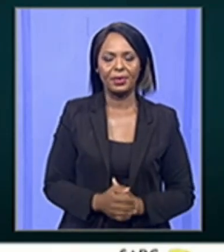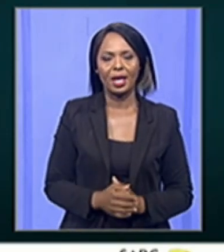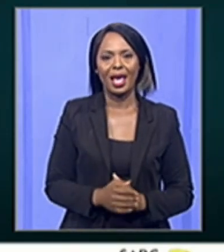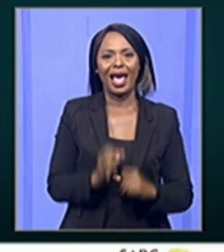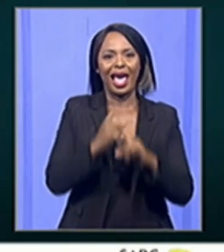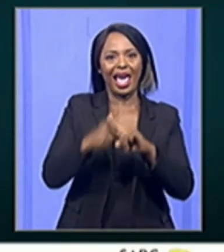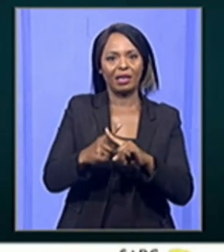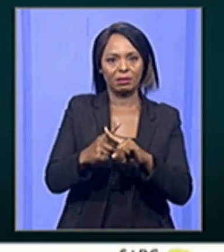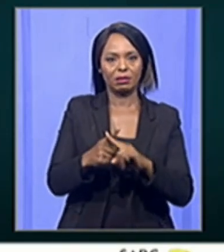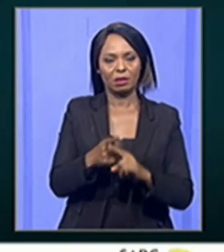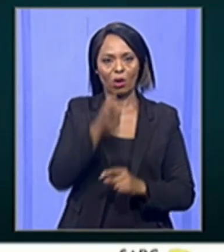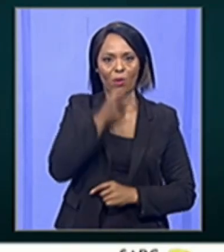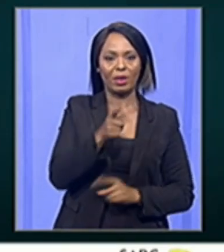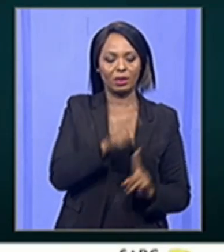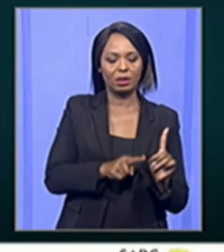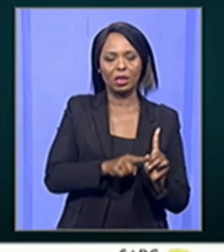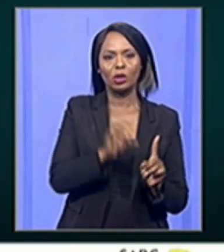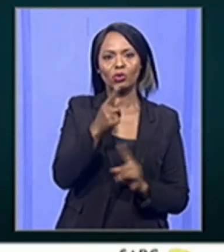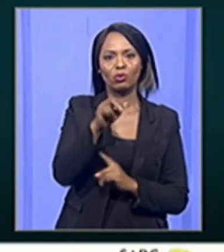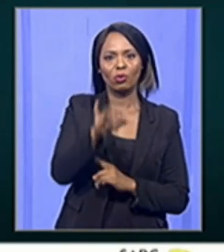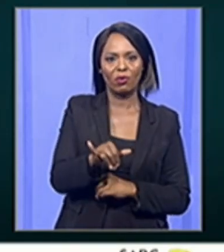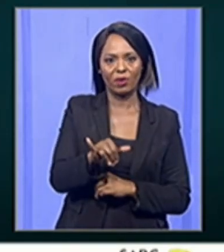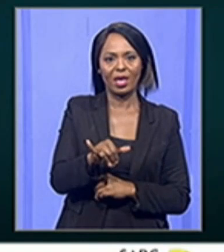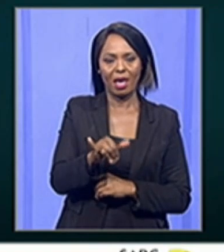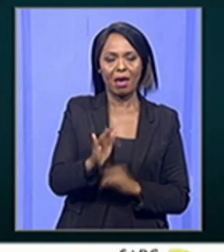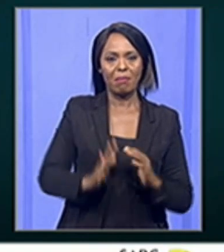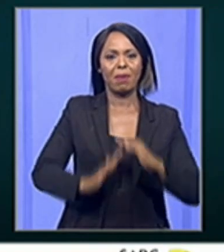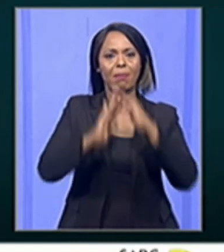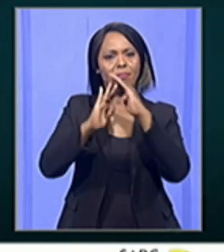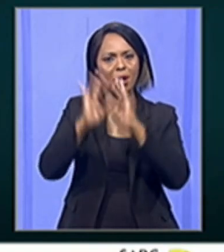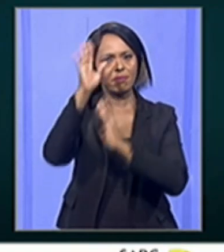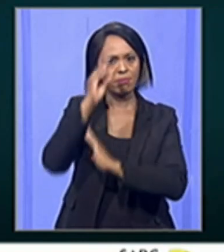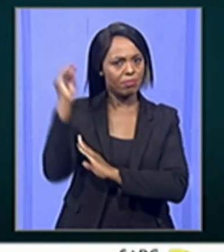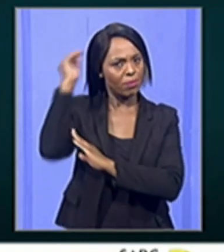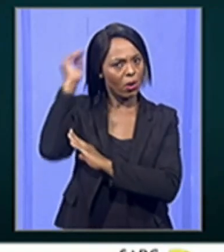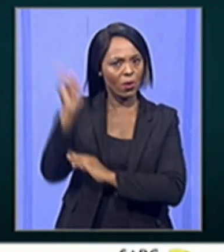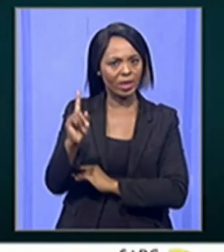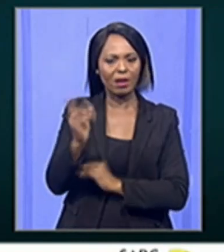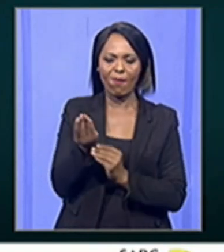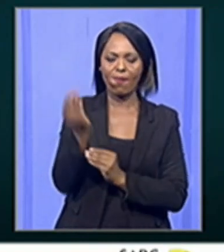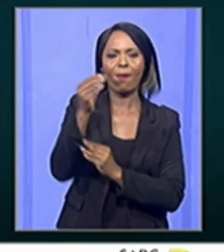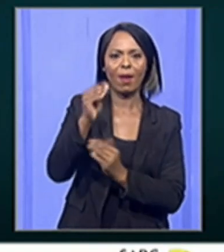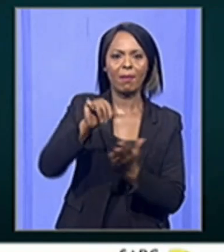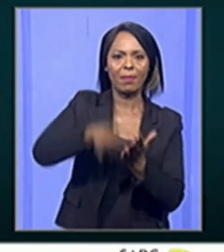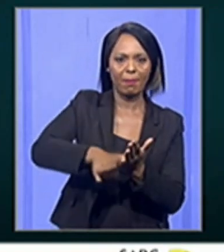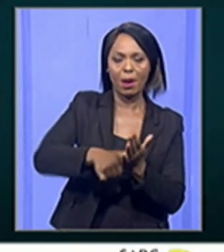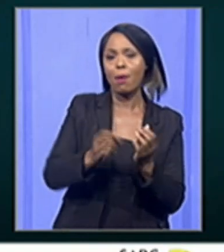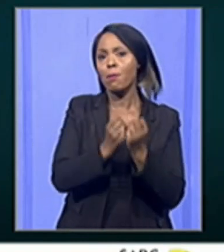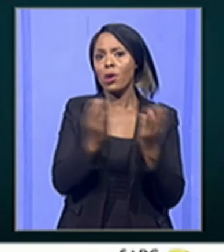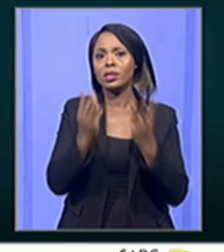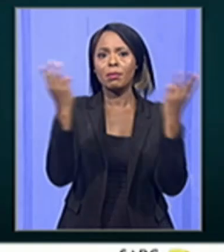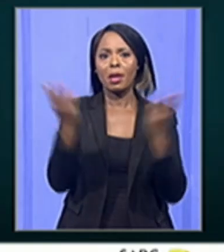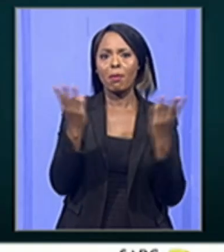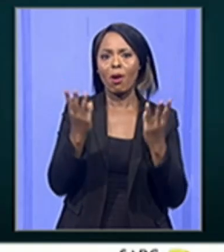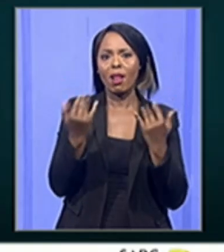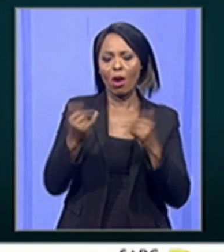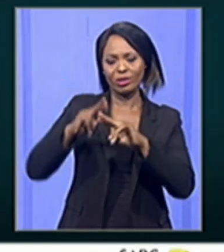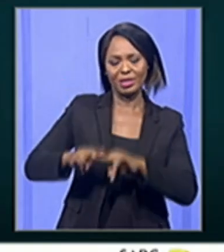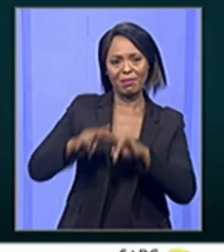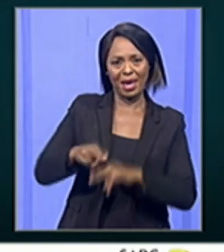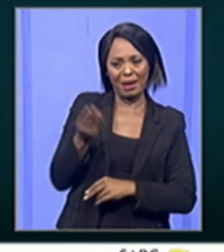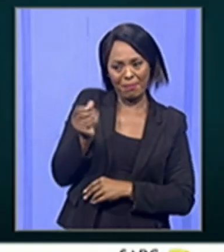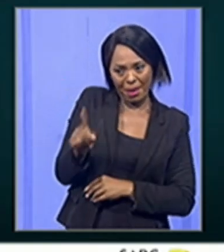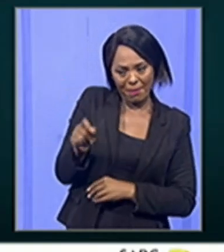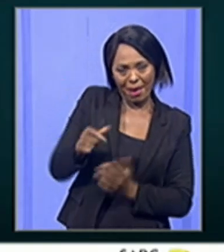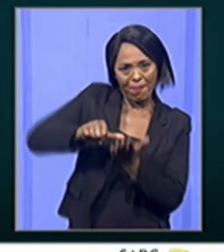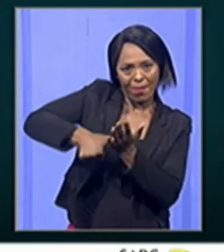Sophie Mashishi o re seo se gogilego šedi polelong ya tona ke go oketšwa ga mphiwa fela. Batho ba bantši ba iphediša ka tšhelete yeo ka